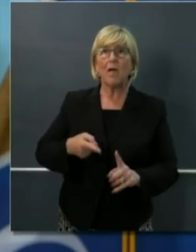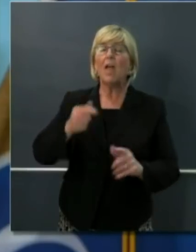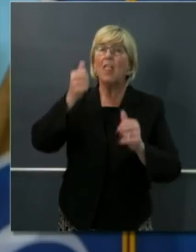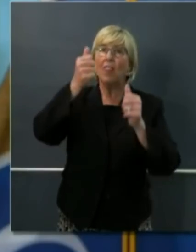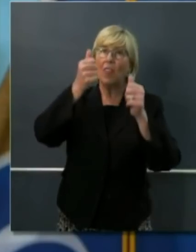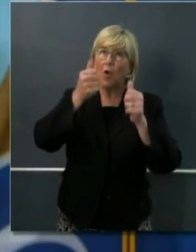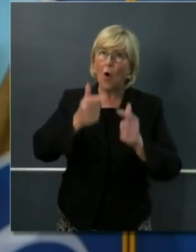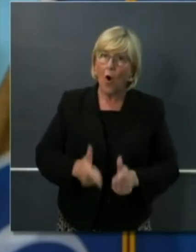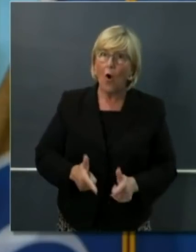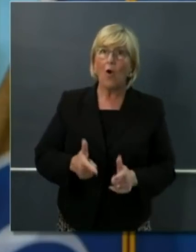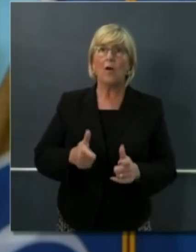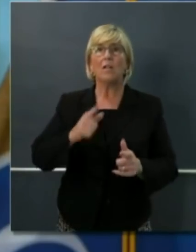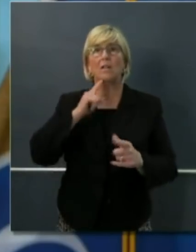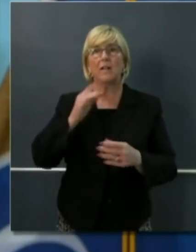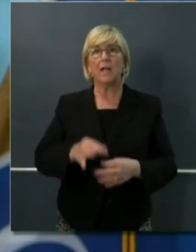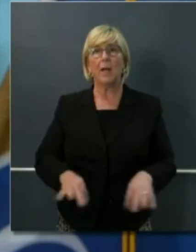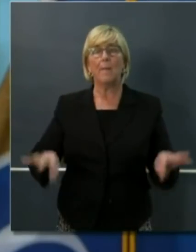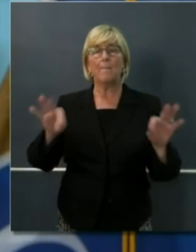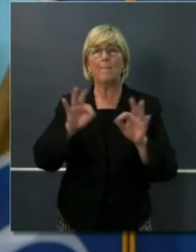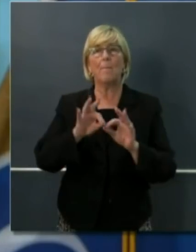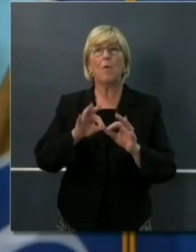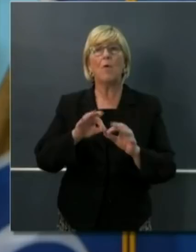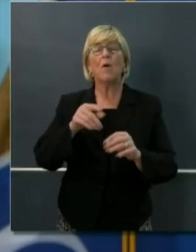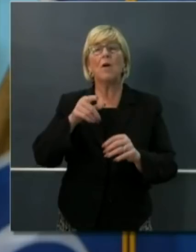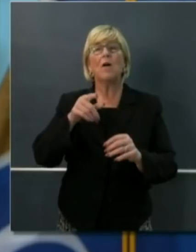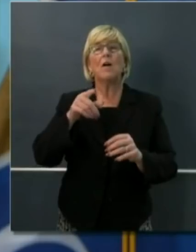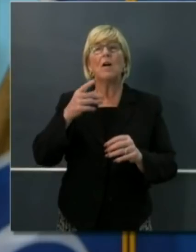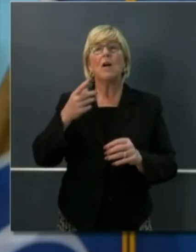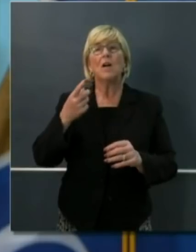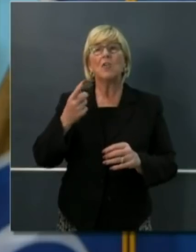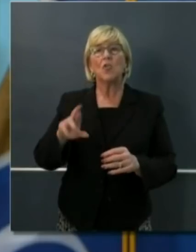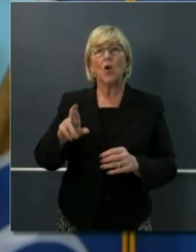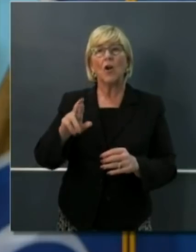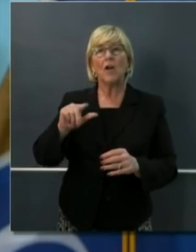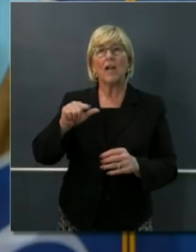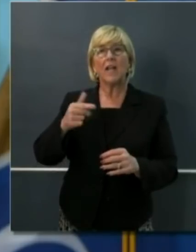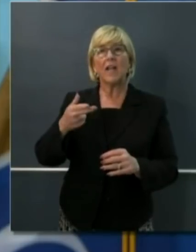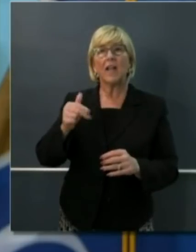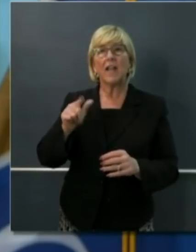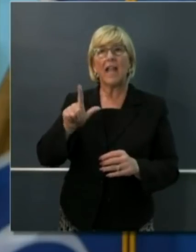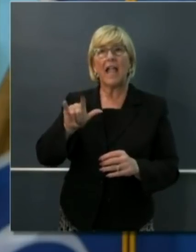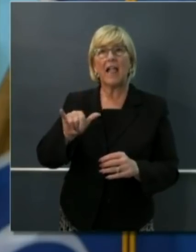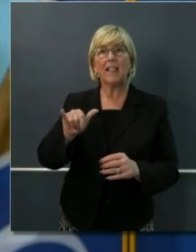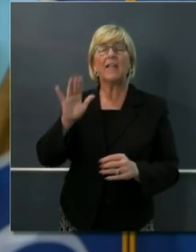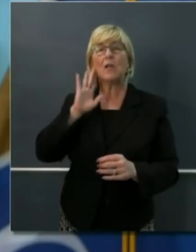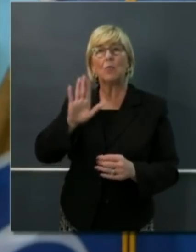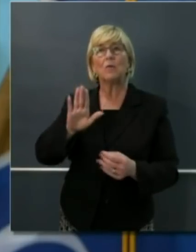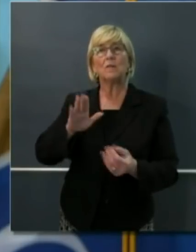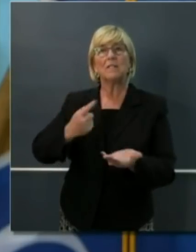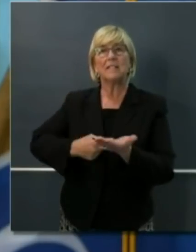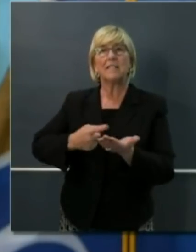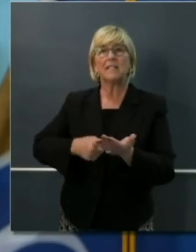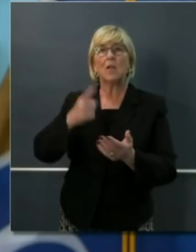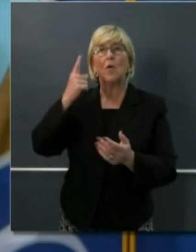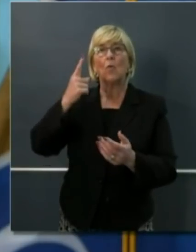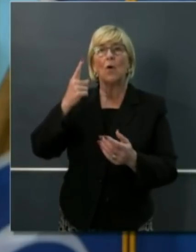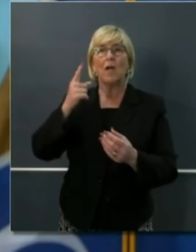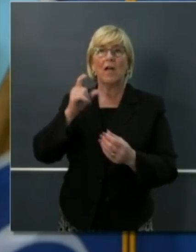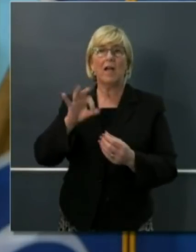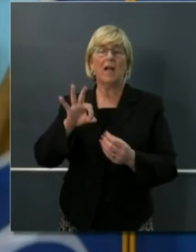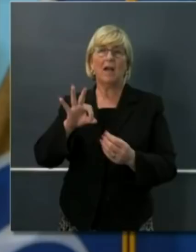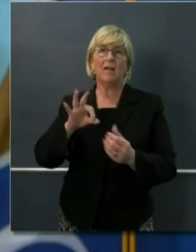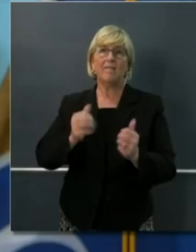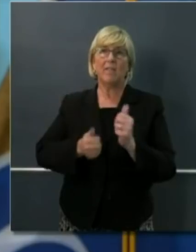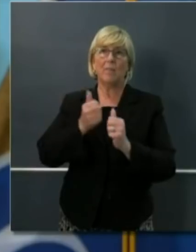are important, but this one may be among the most important in terms of our capacity to make